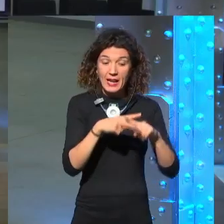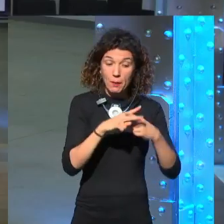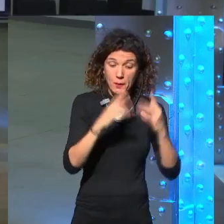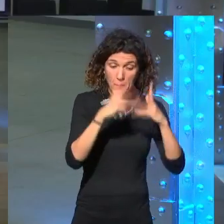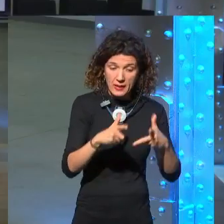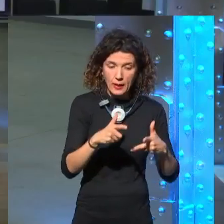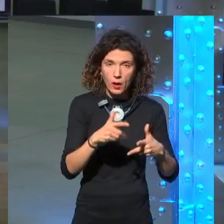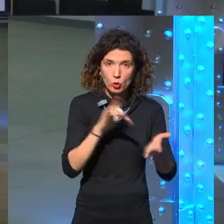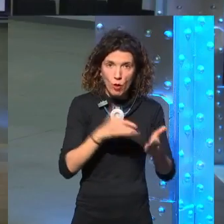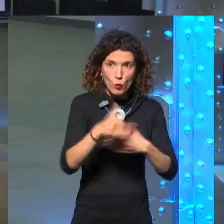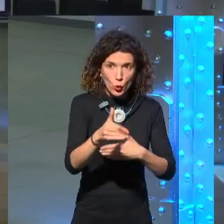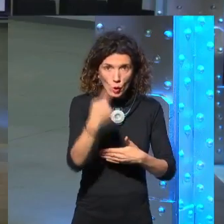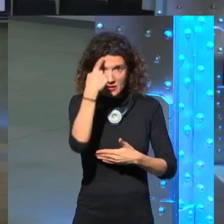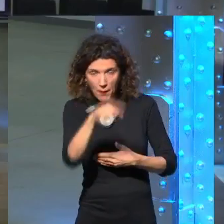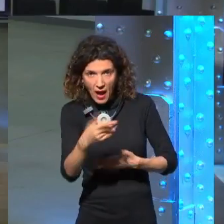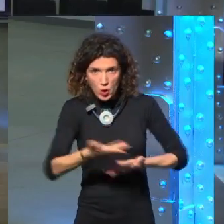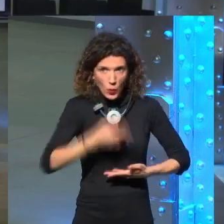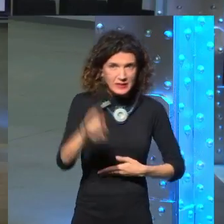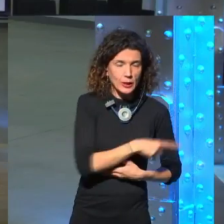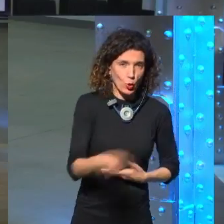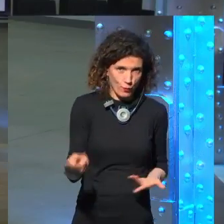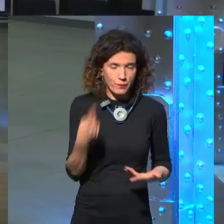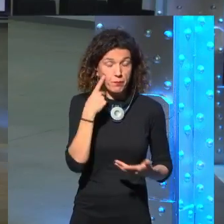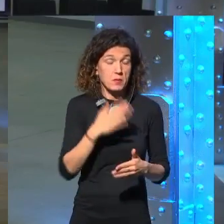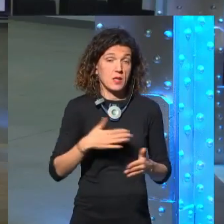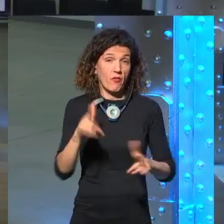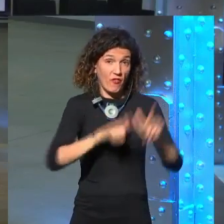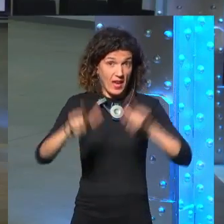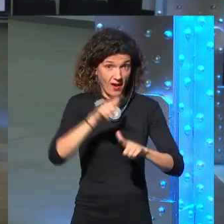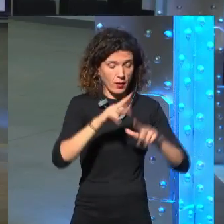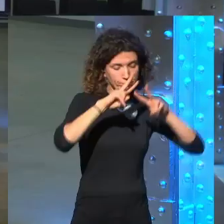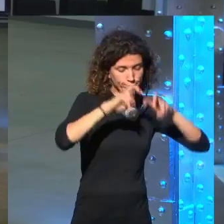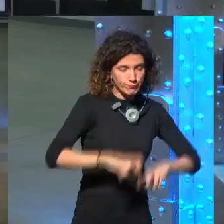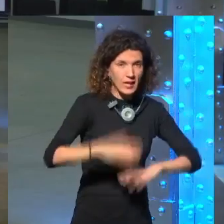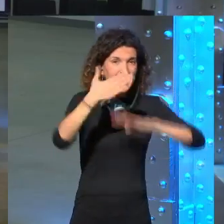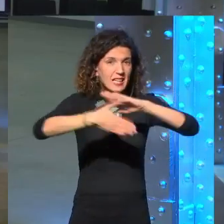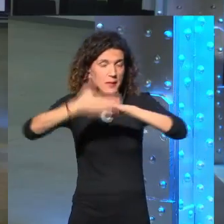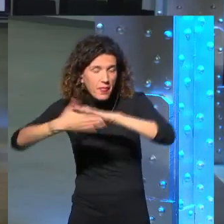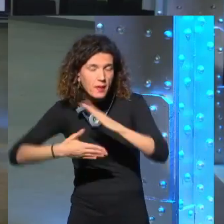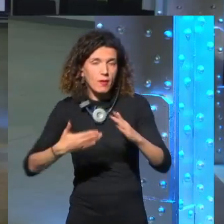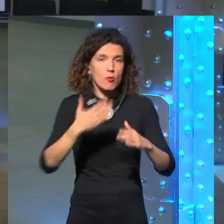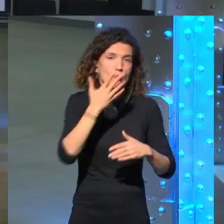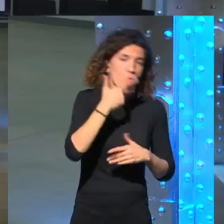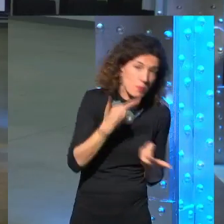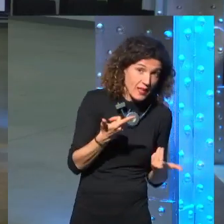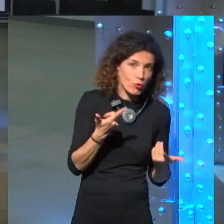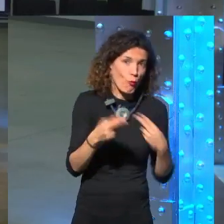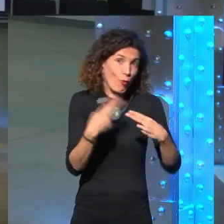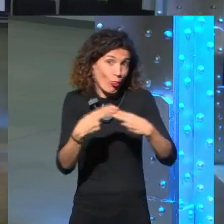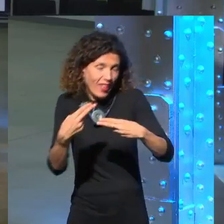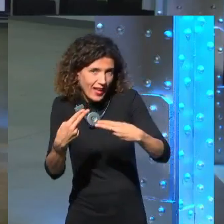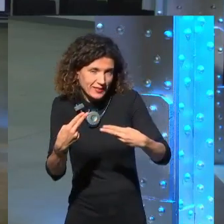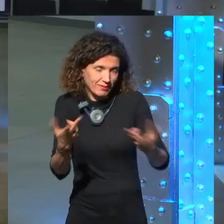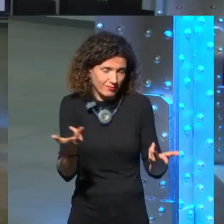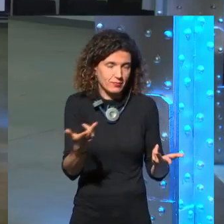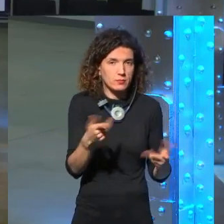next? Now, on my journey to each of these edges in the book, I took an object with me, something